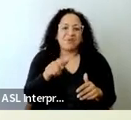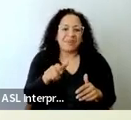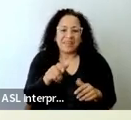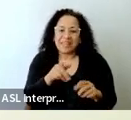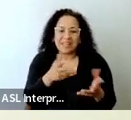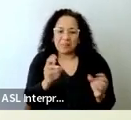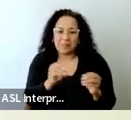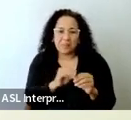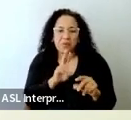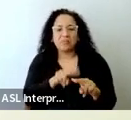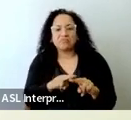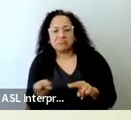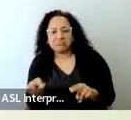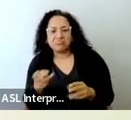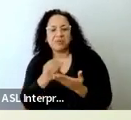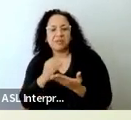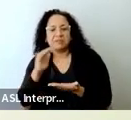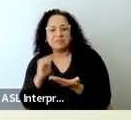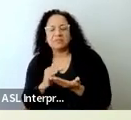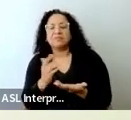decreased.